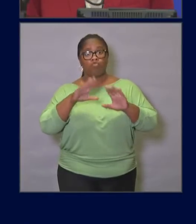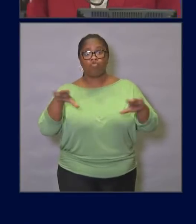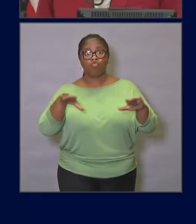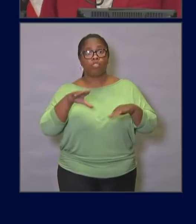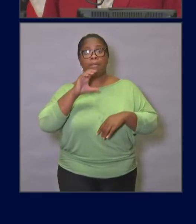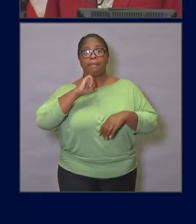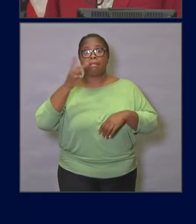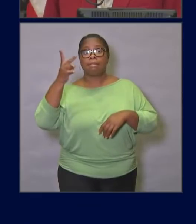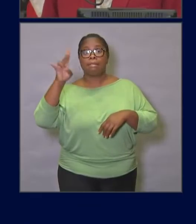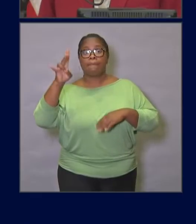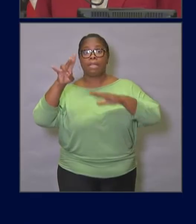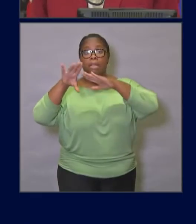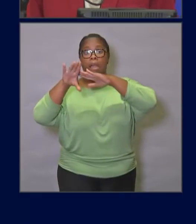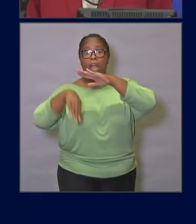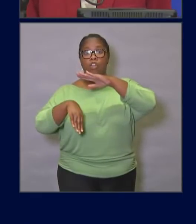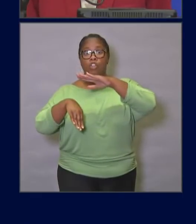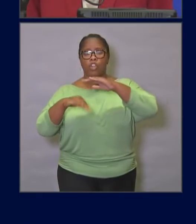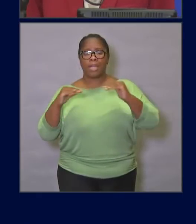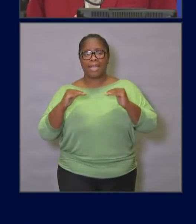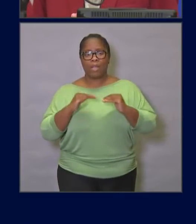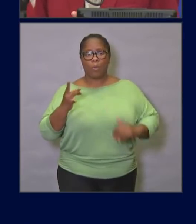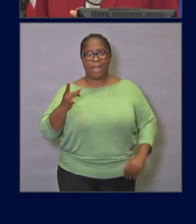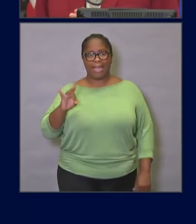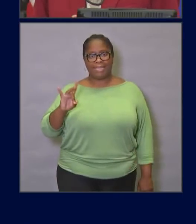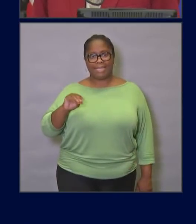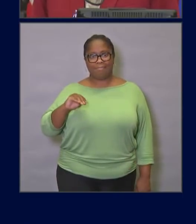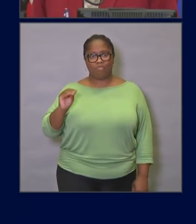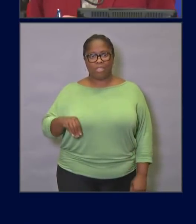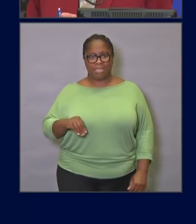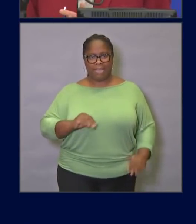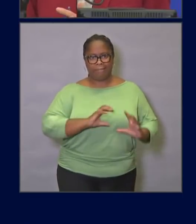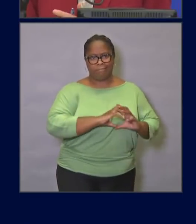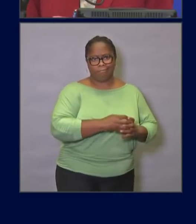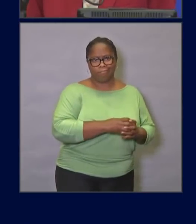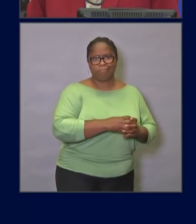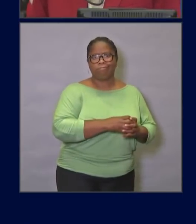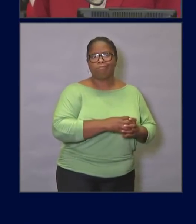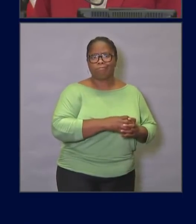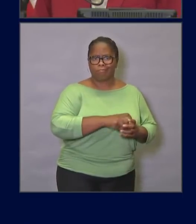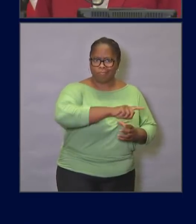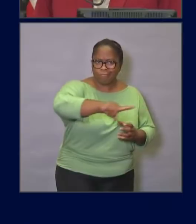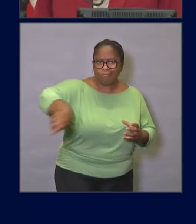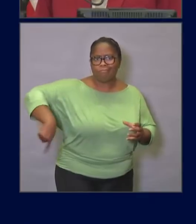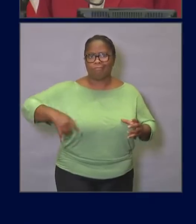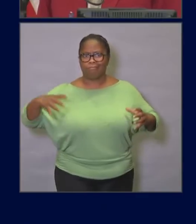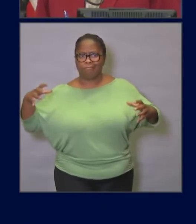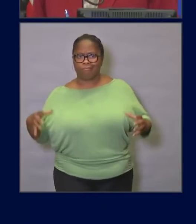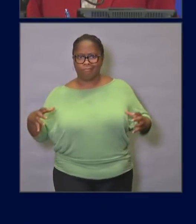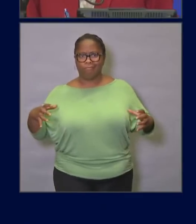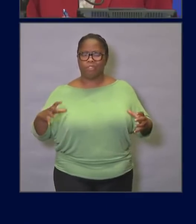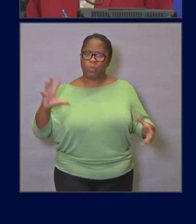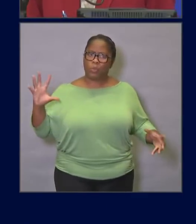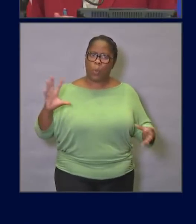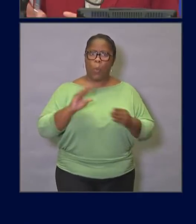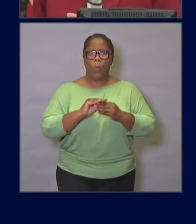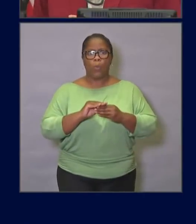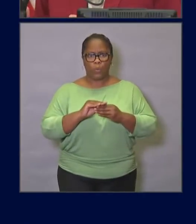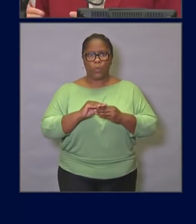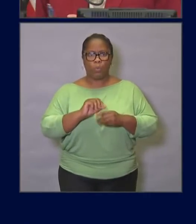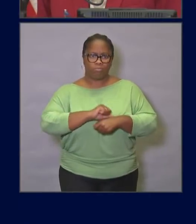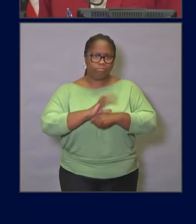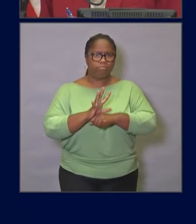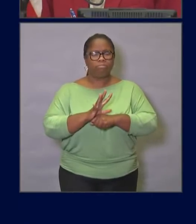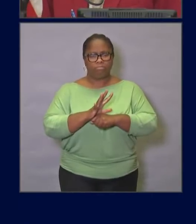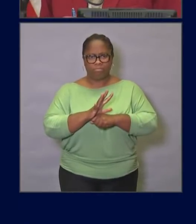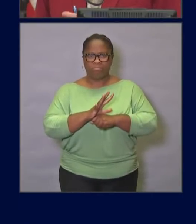17 now represent 18% of the total cases of COVID-19 across our county. As you're